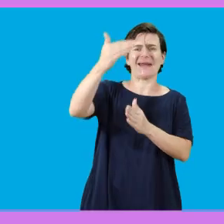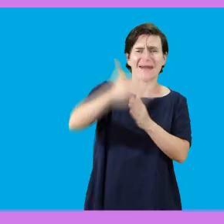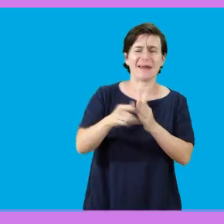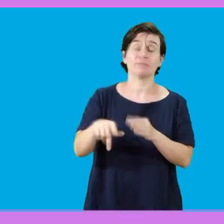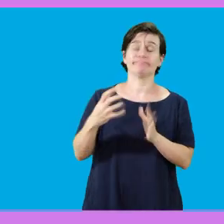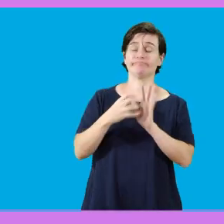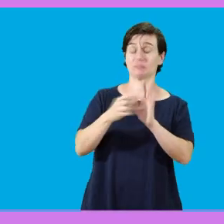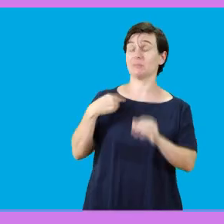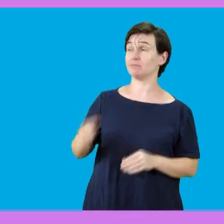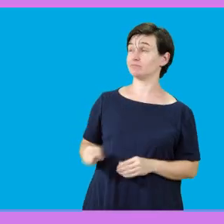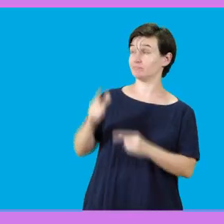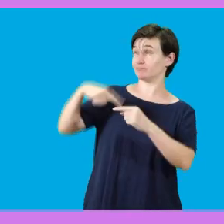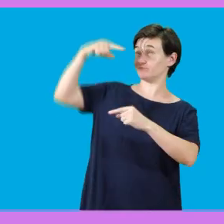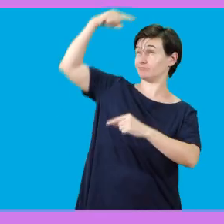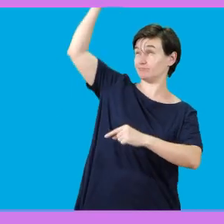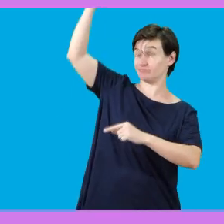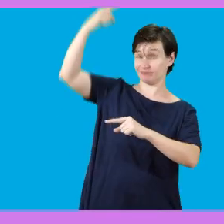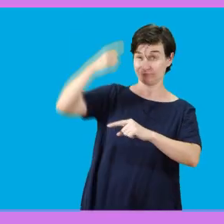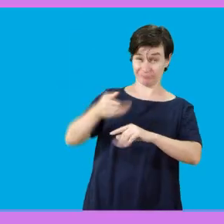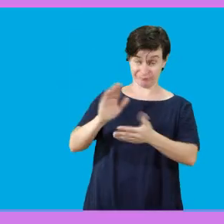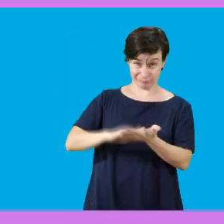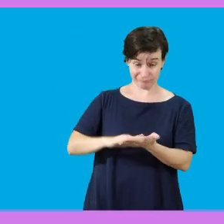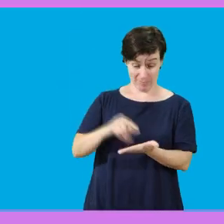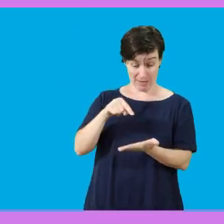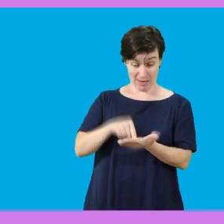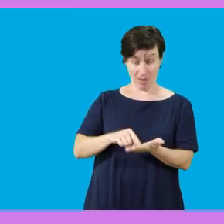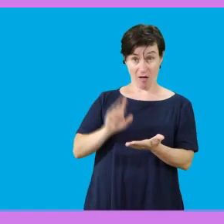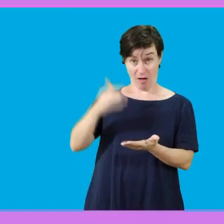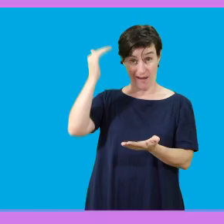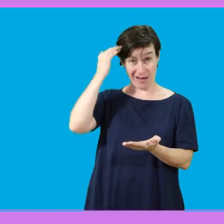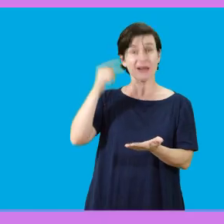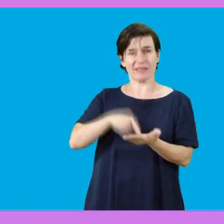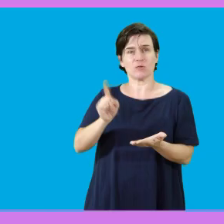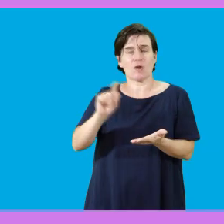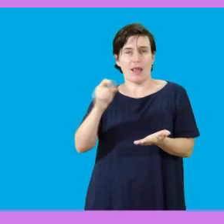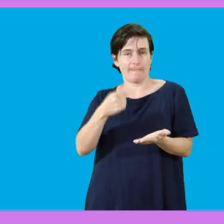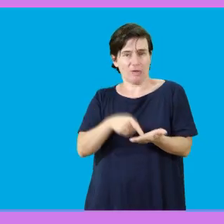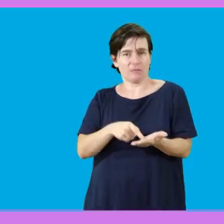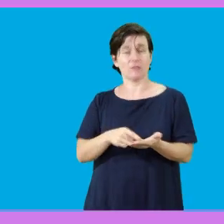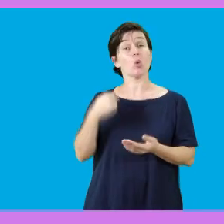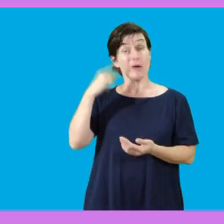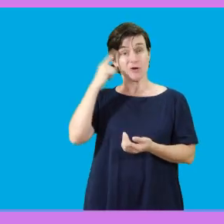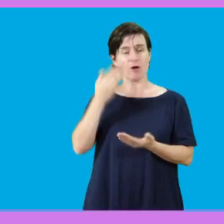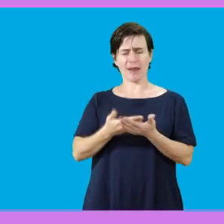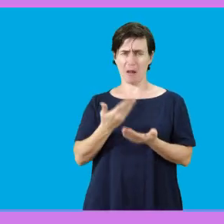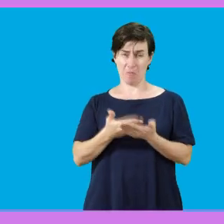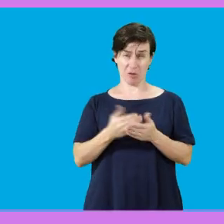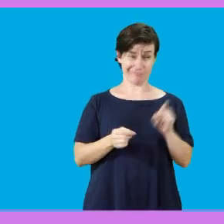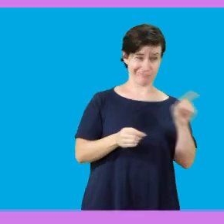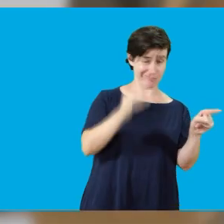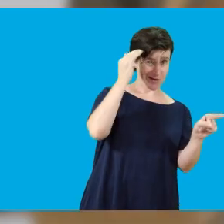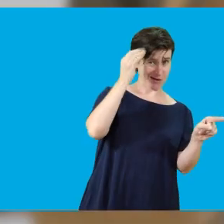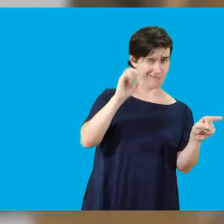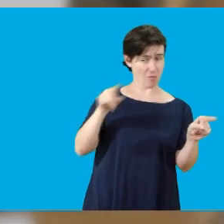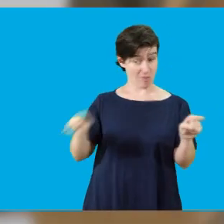activity. For an example, tossing a coin and landing on a head. So we know that whenever you toss a coin, there are only 2 possible outcomes,